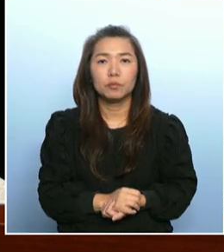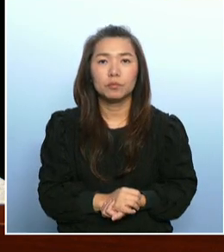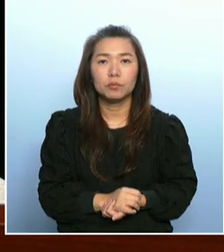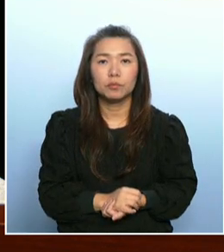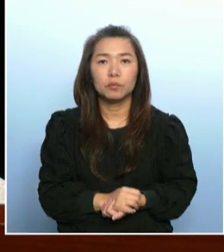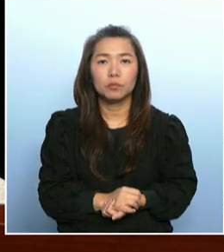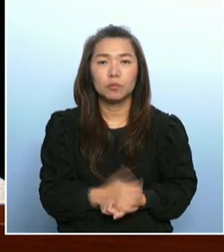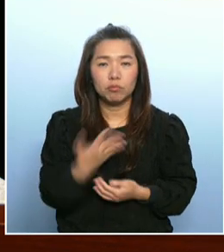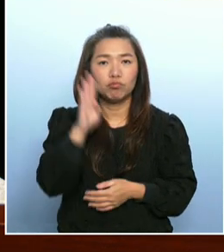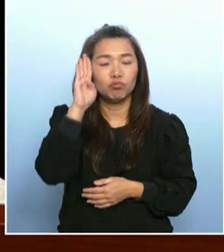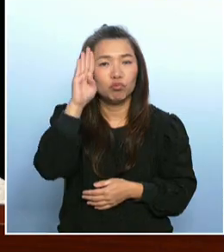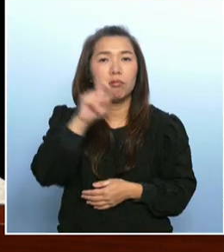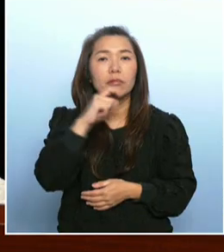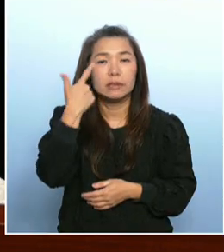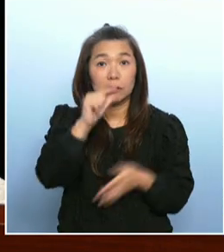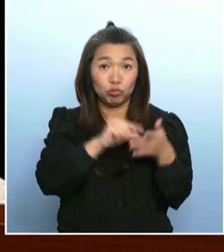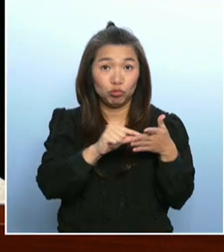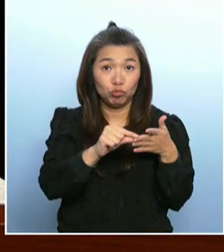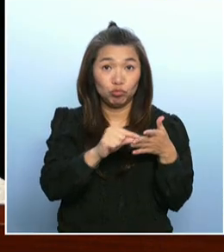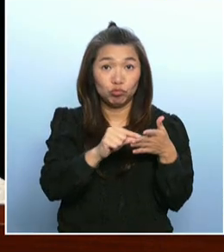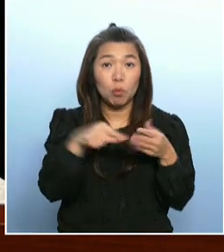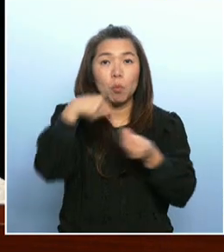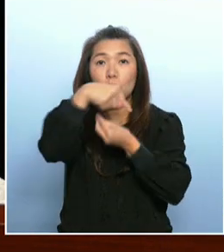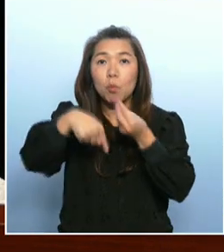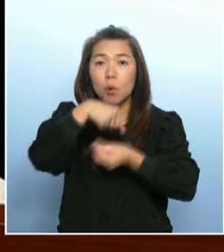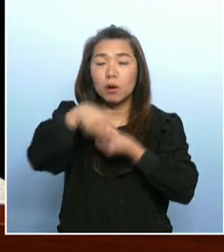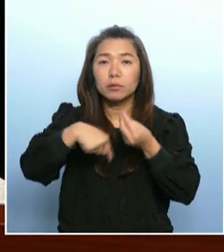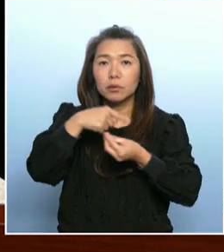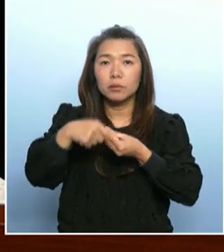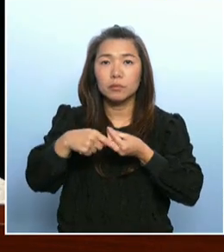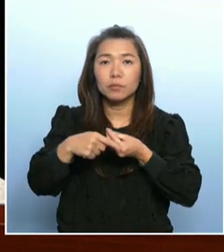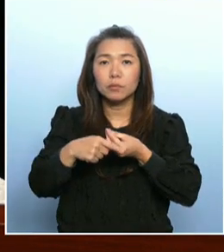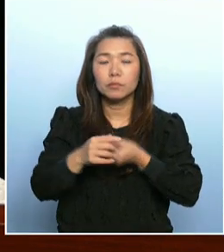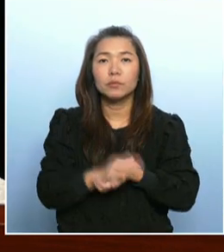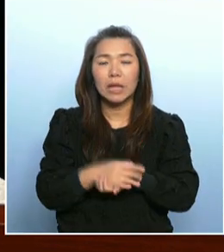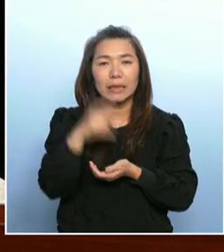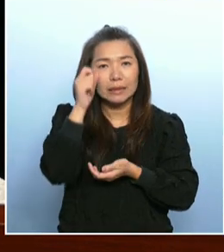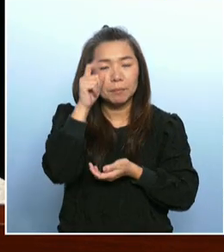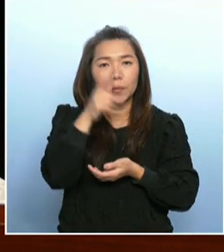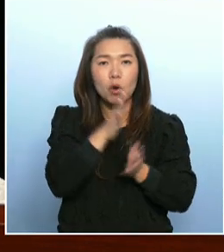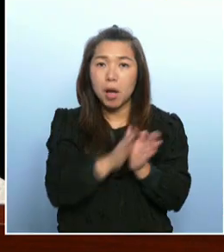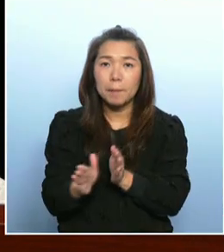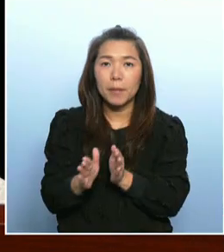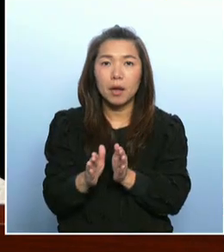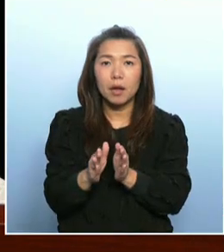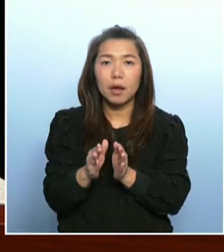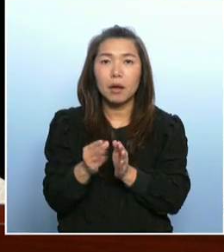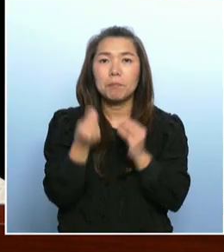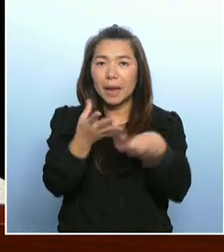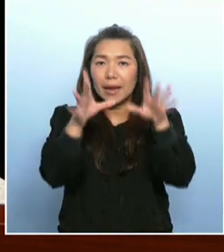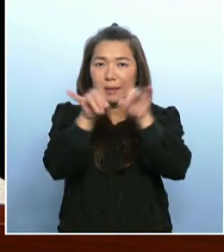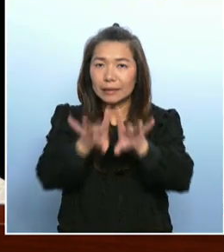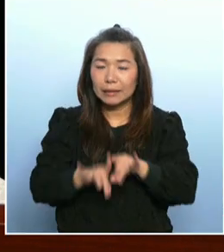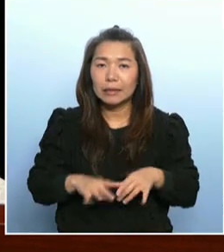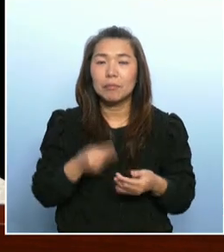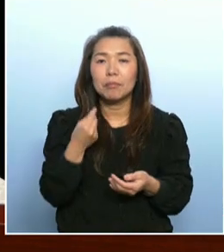of care homes for persons with disabilities. As we are building new care homes, are